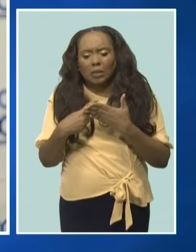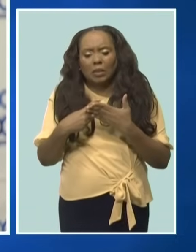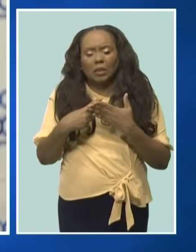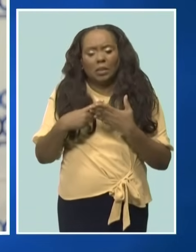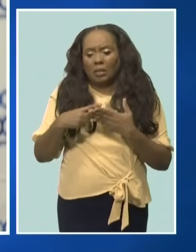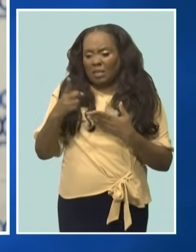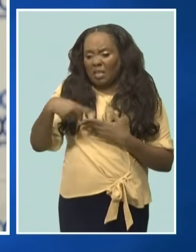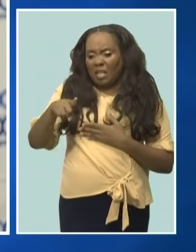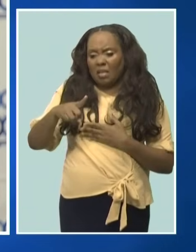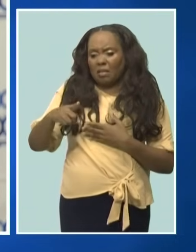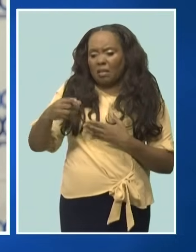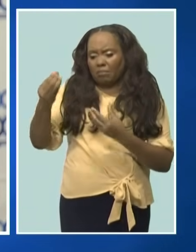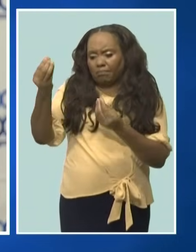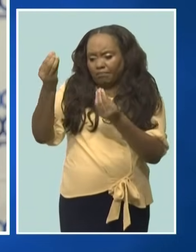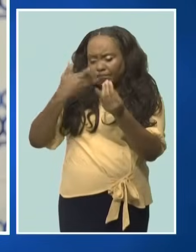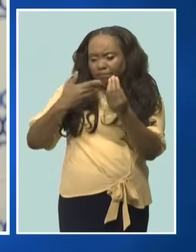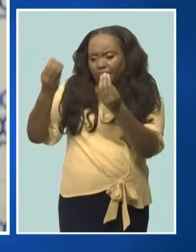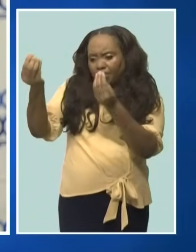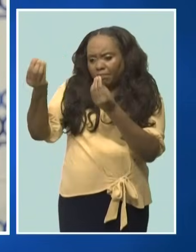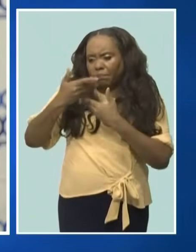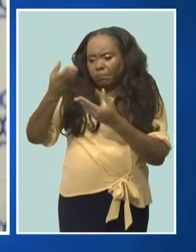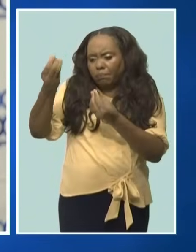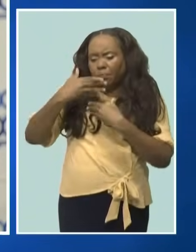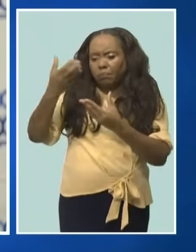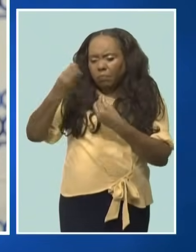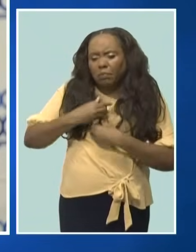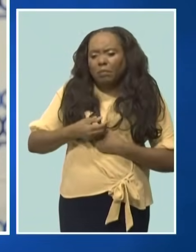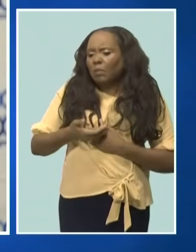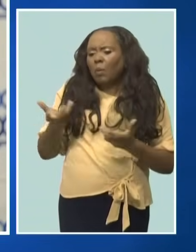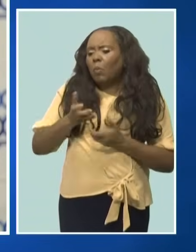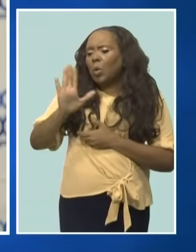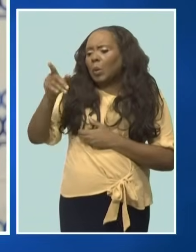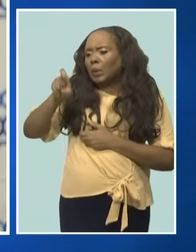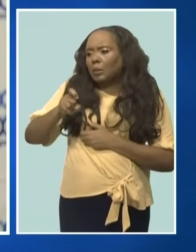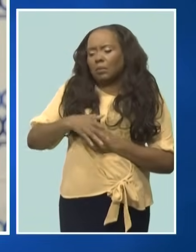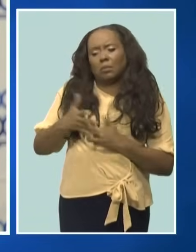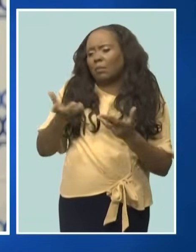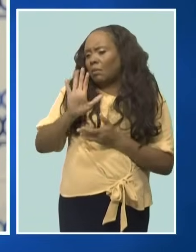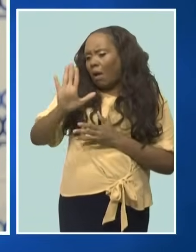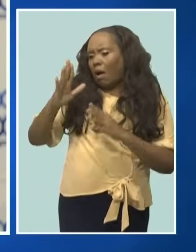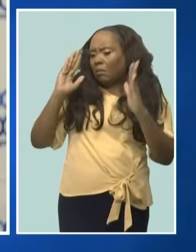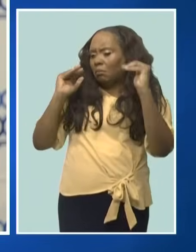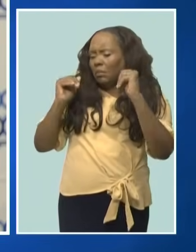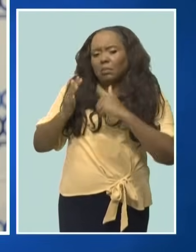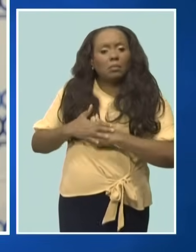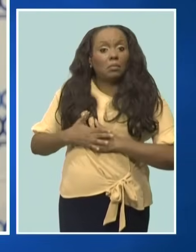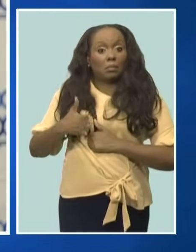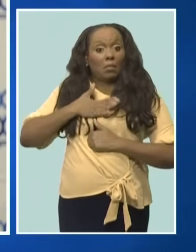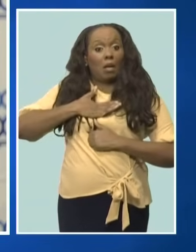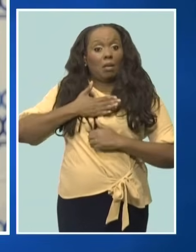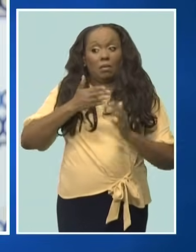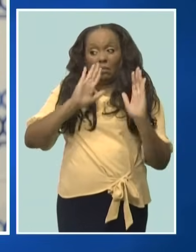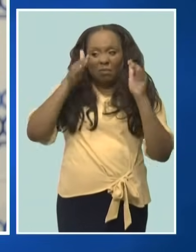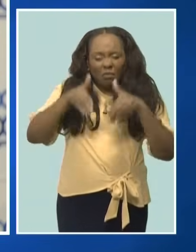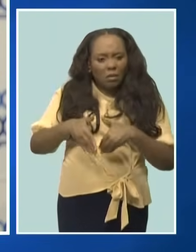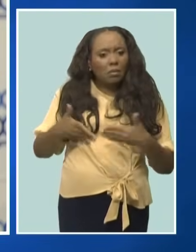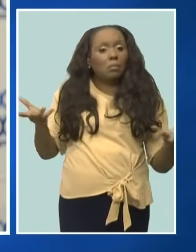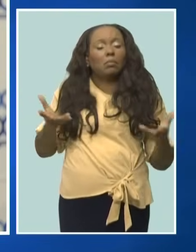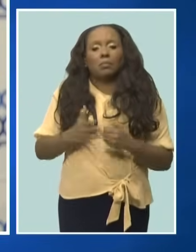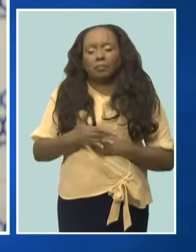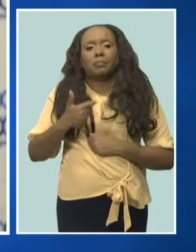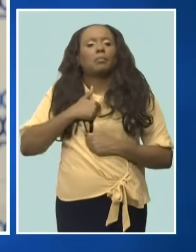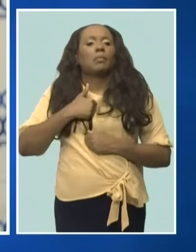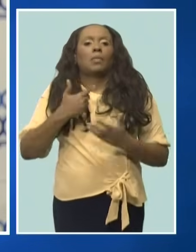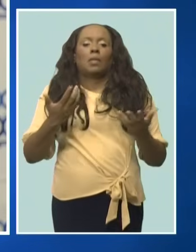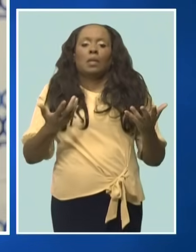are their needs, what are their expectations, and that is where I want to start. In terms of my focus, I would like to be able to